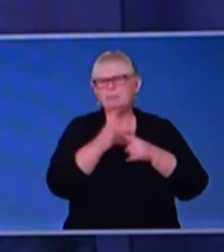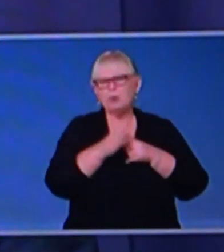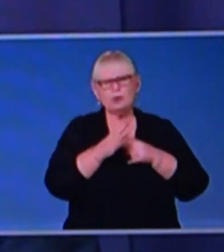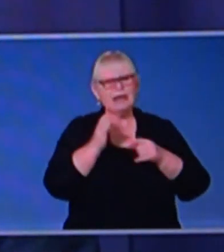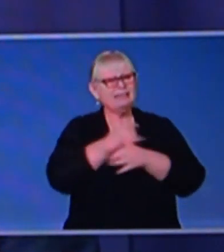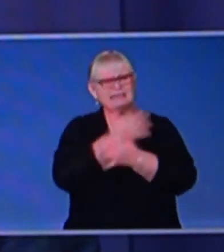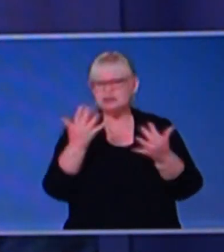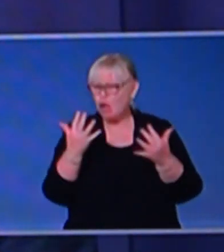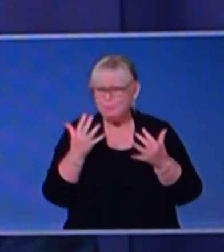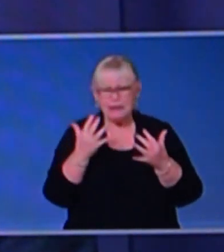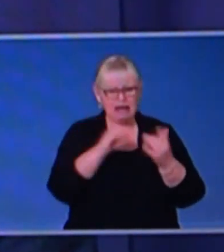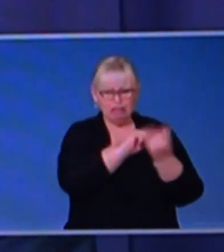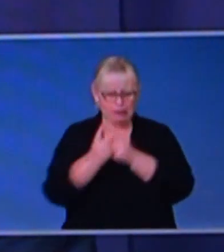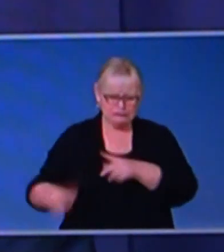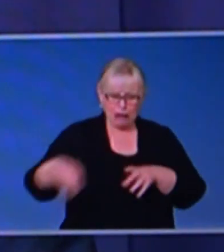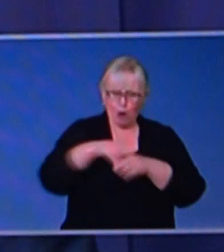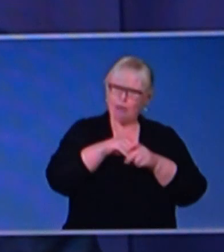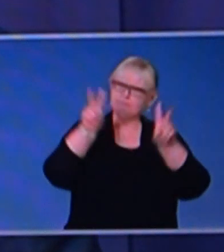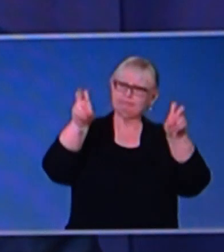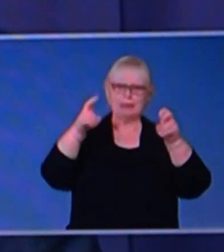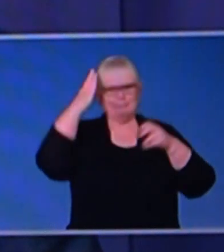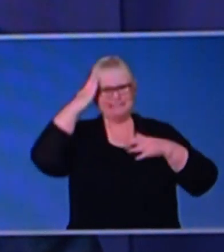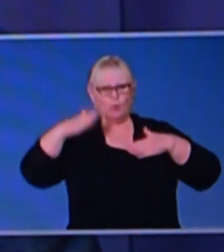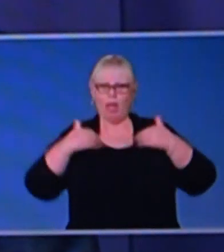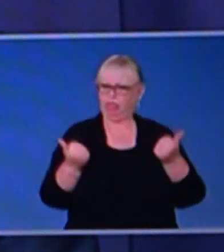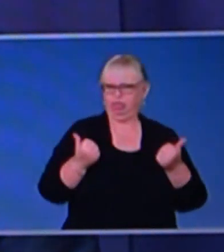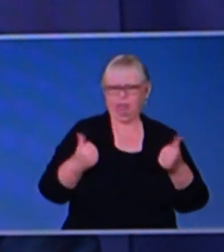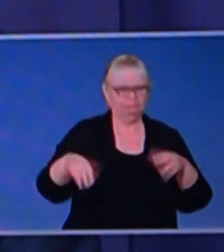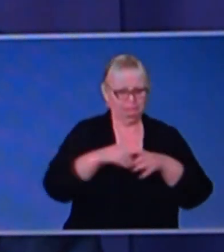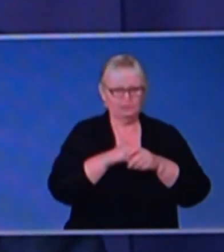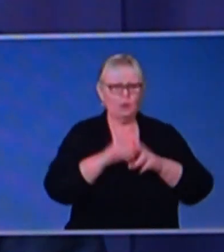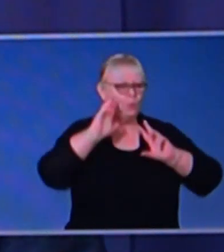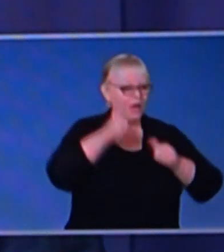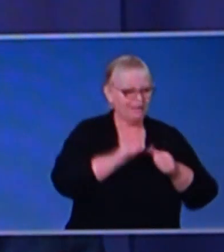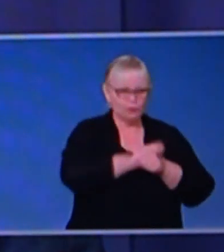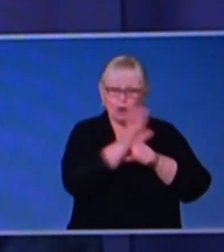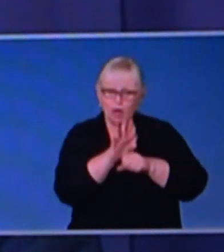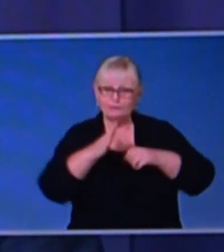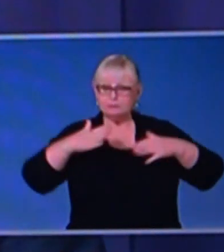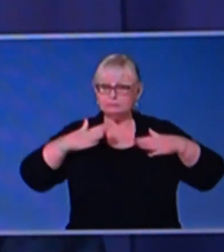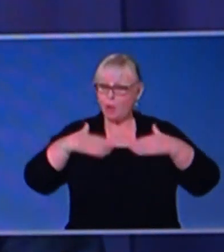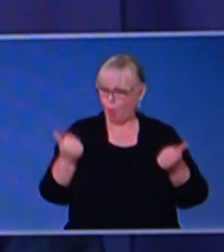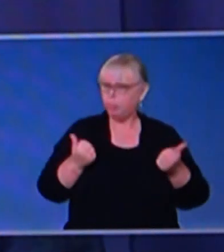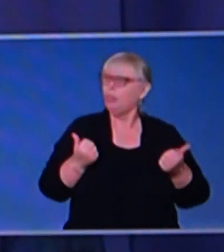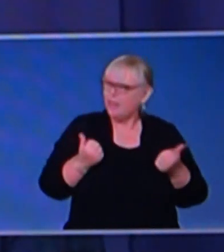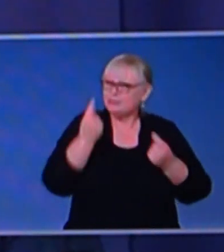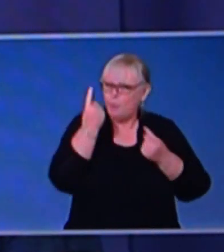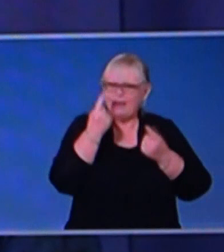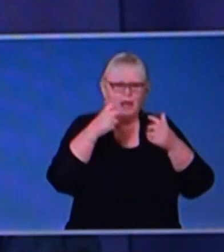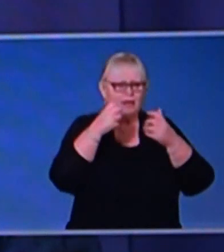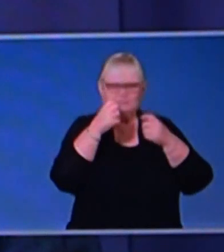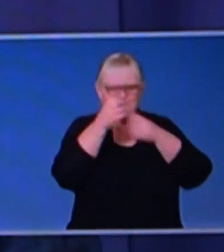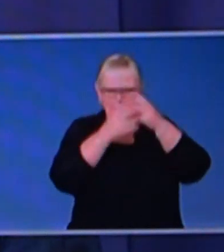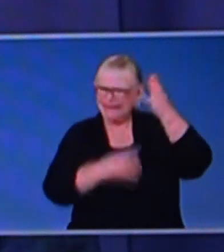Australians' health that we need to continue to attend to. Looking after our COVID-19 health is only one of many parts of our